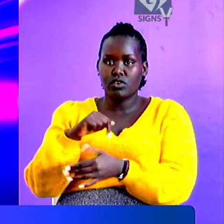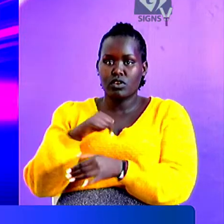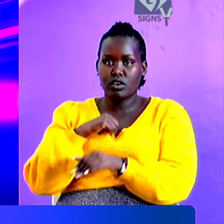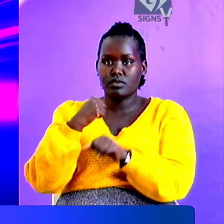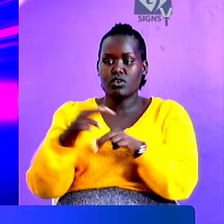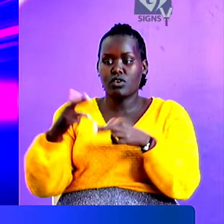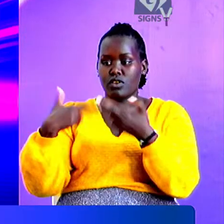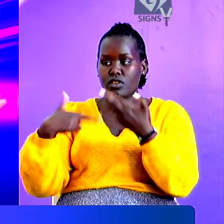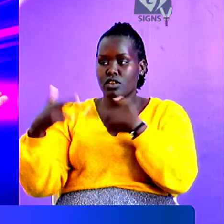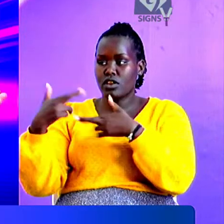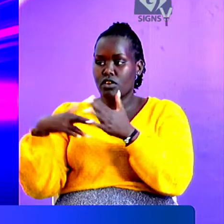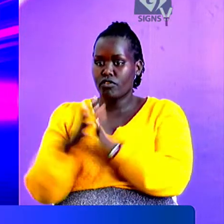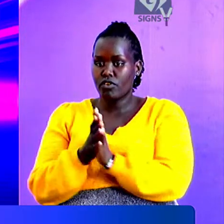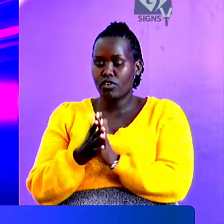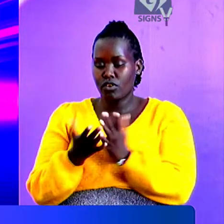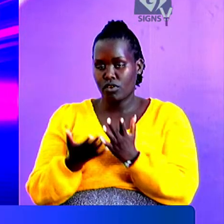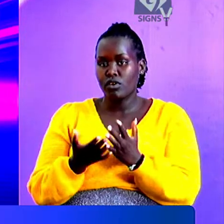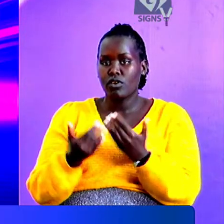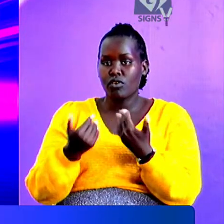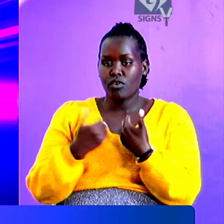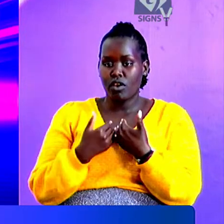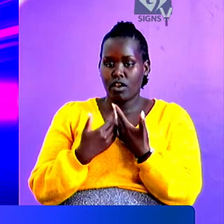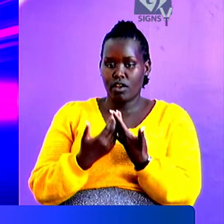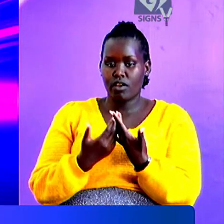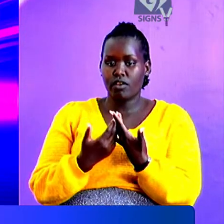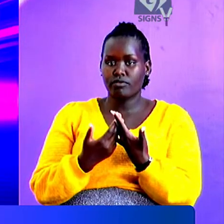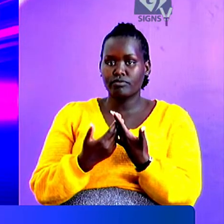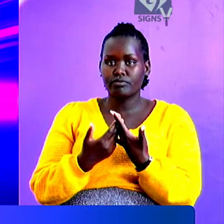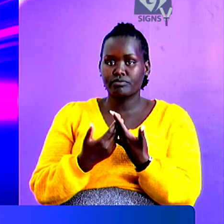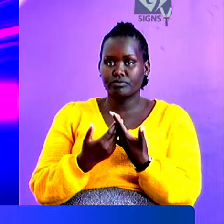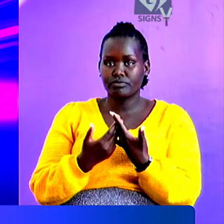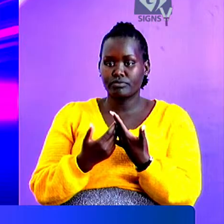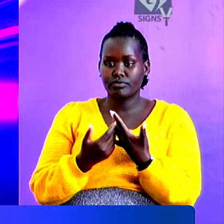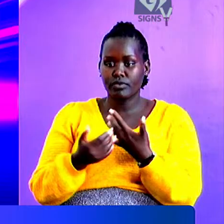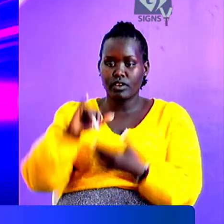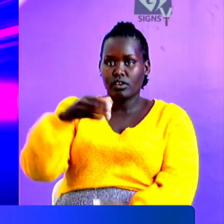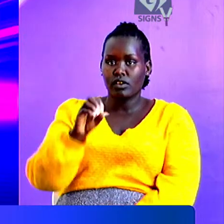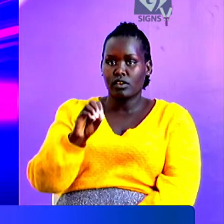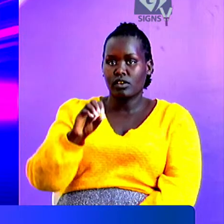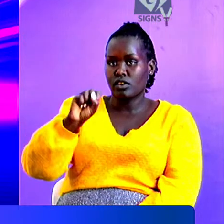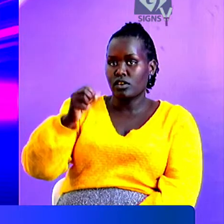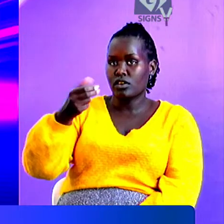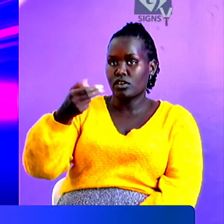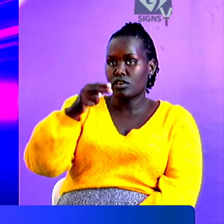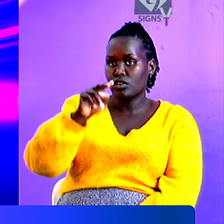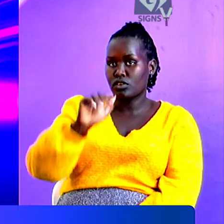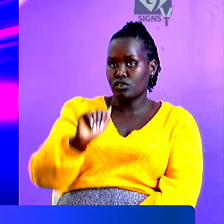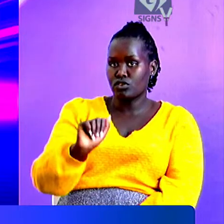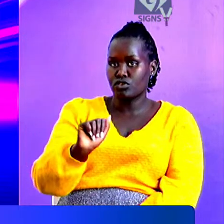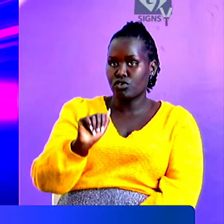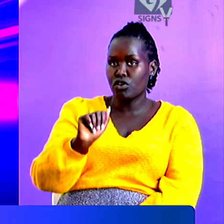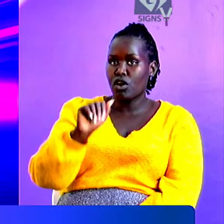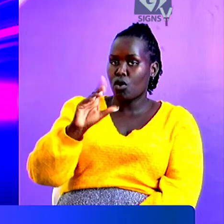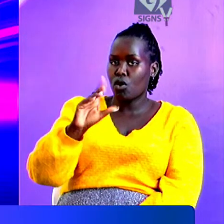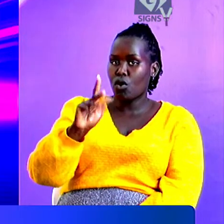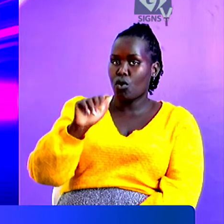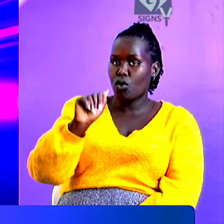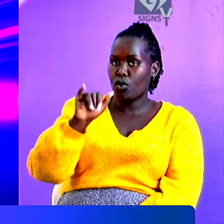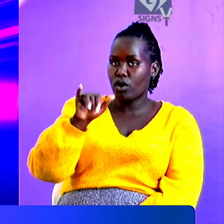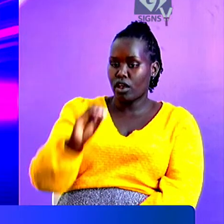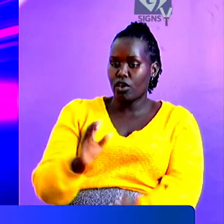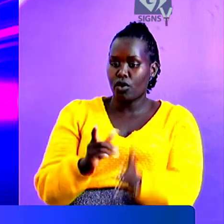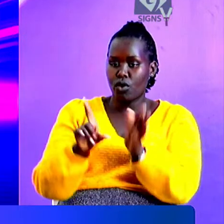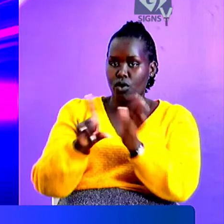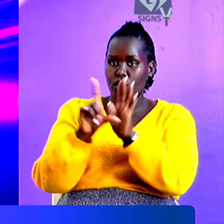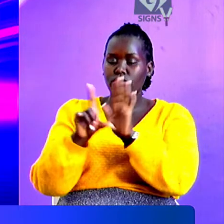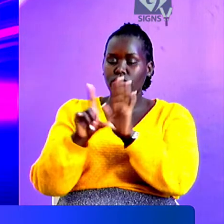review or the extrapolation, however you might put it, is Joshua Okayo, lawyer and human rights defender. He's going to